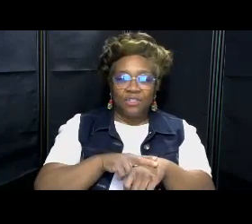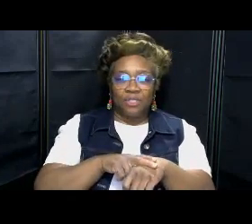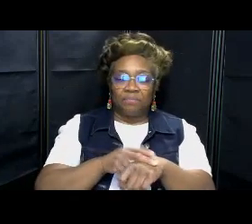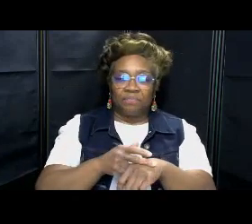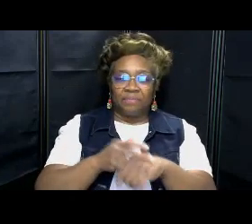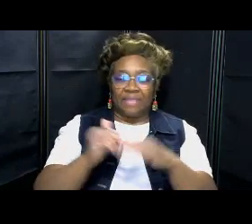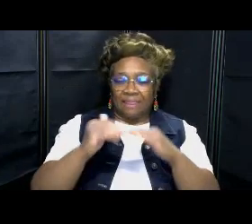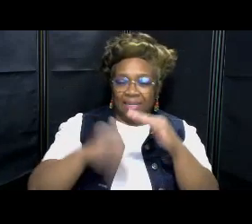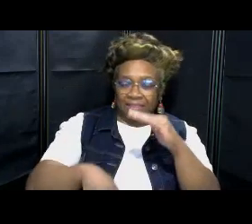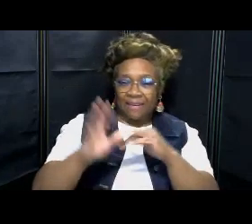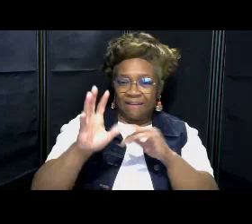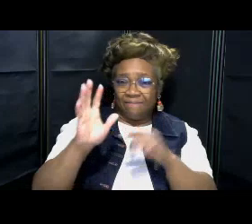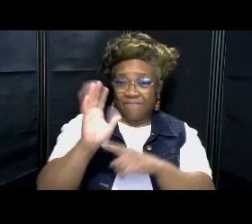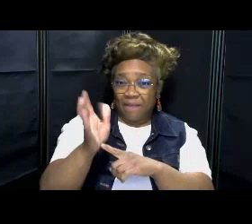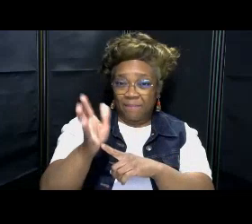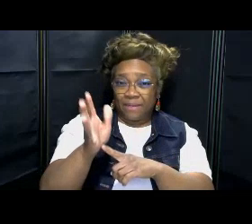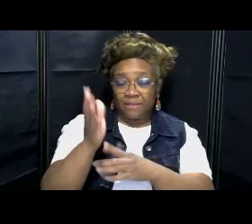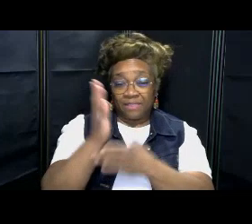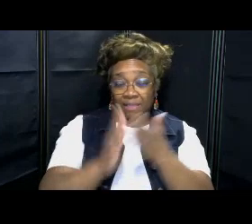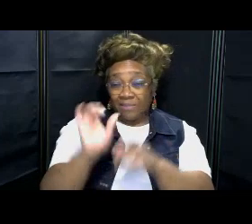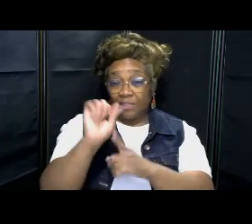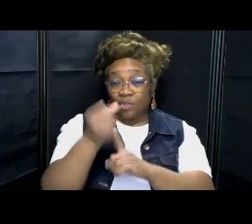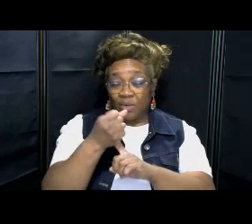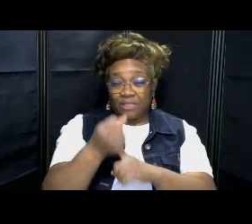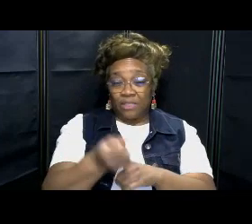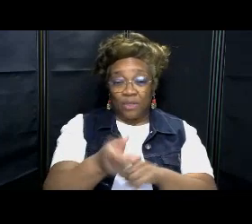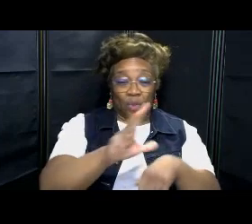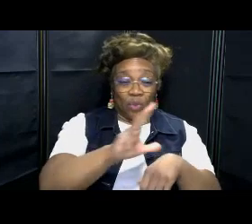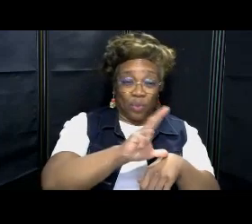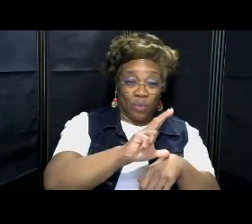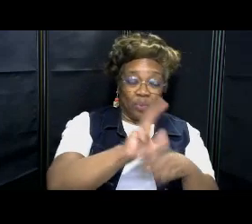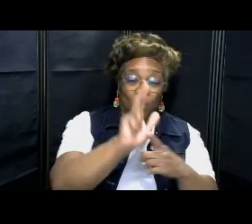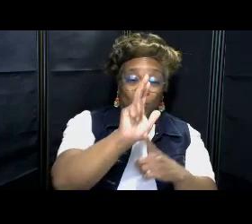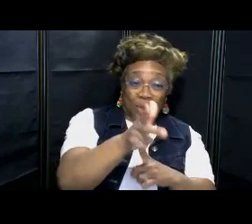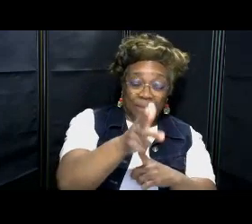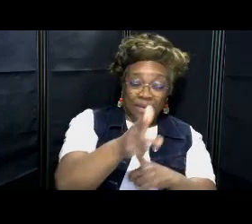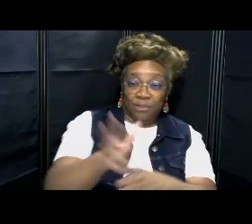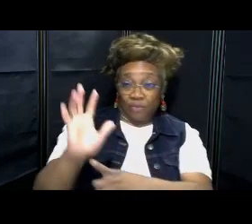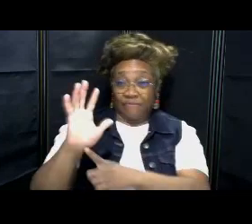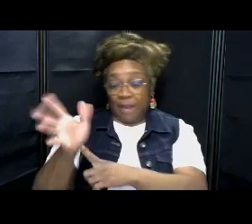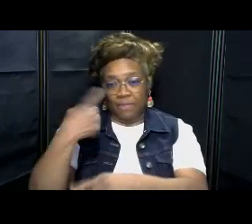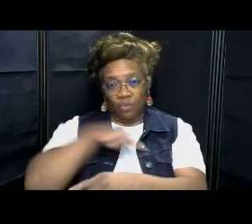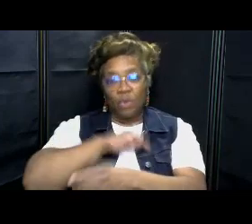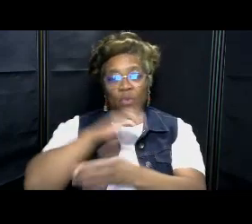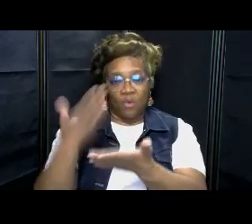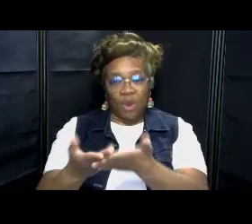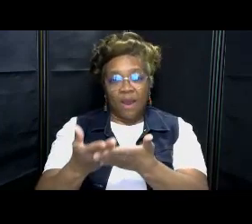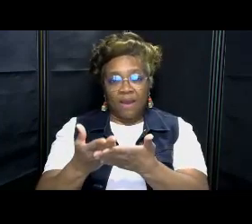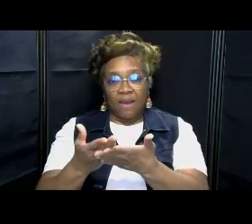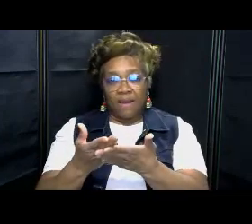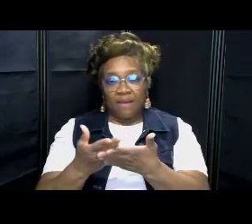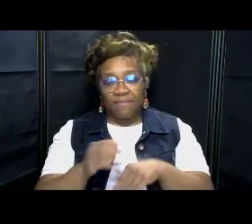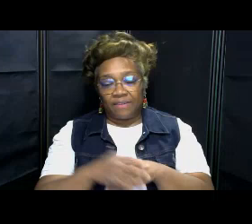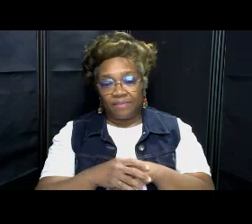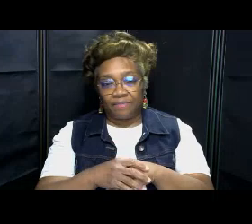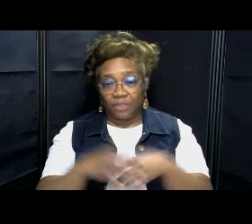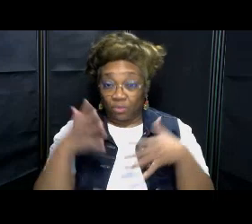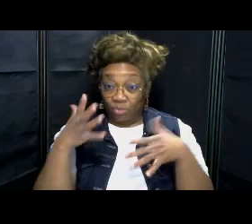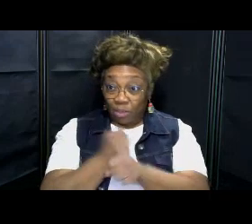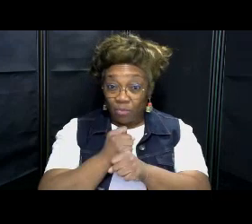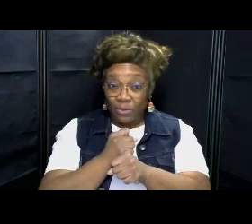mark. In some cases, 3 to 5 minutes is what we tell people. And we'll be there if you need it. So in summary,